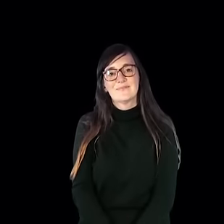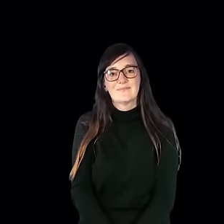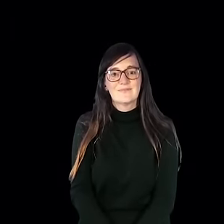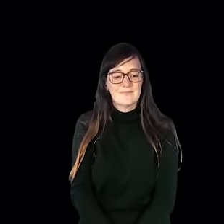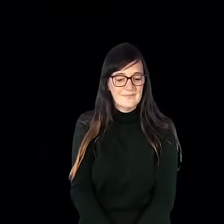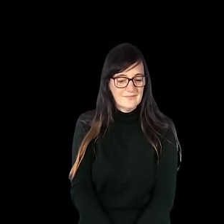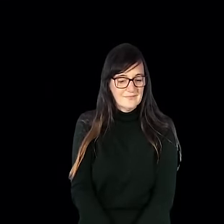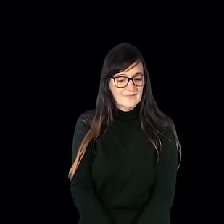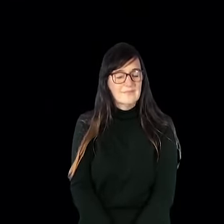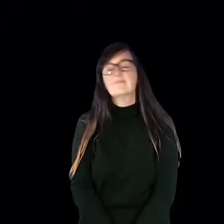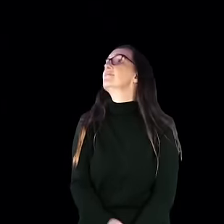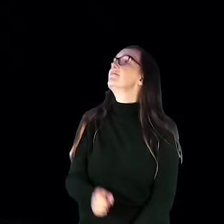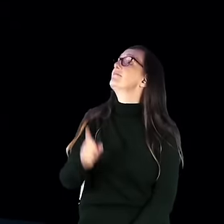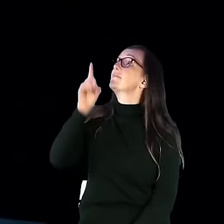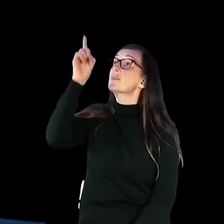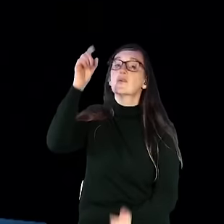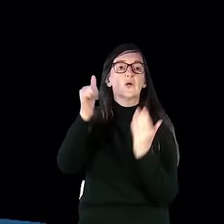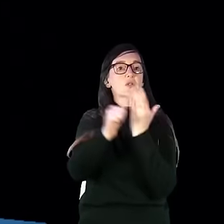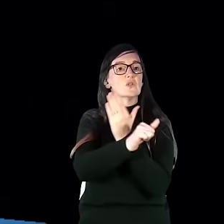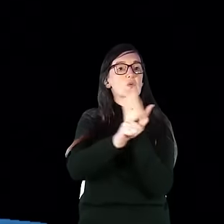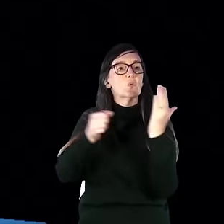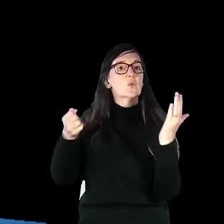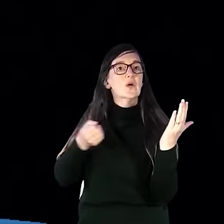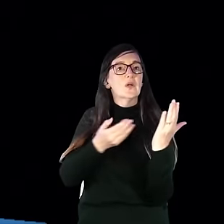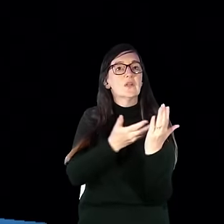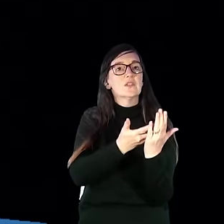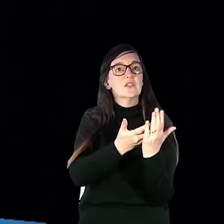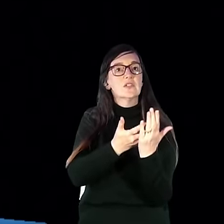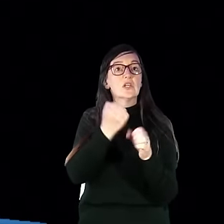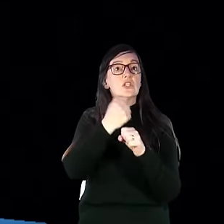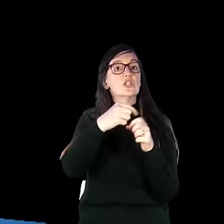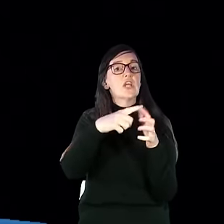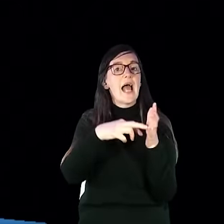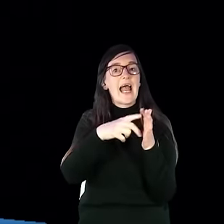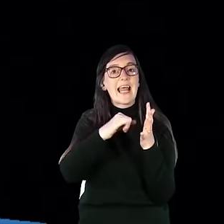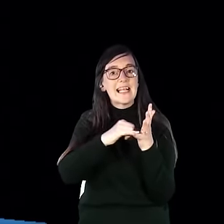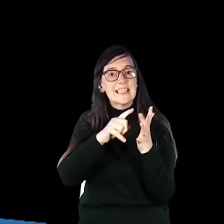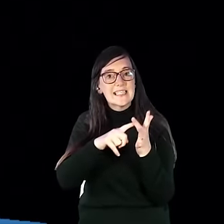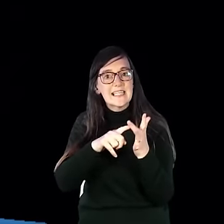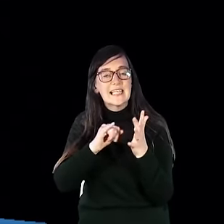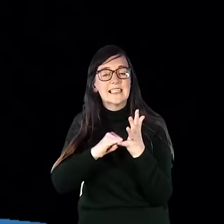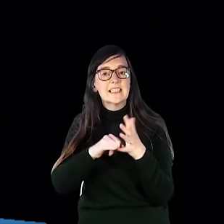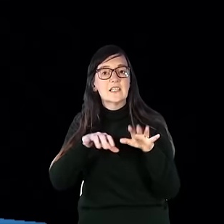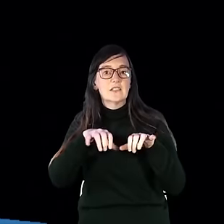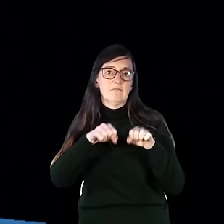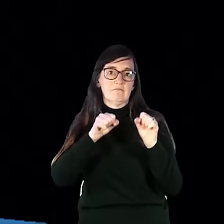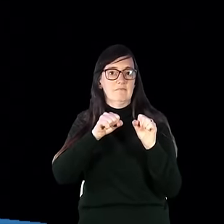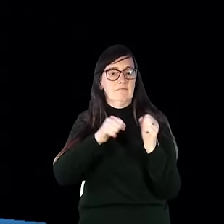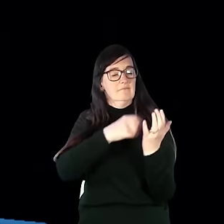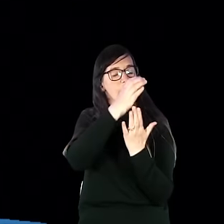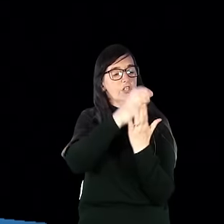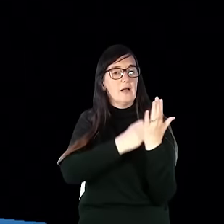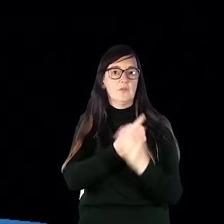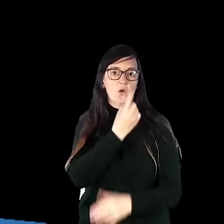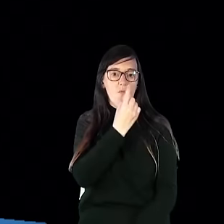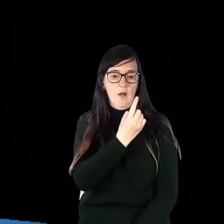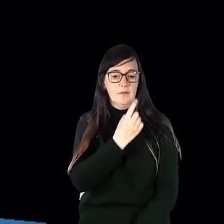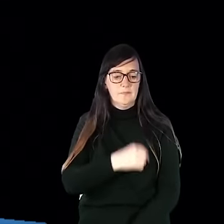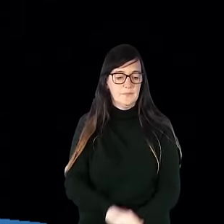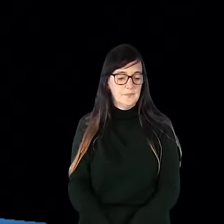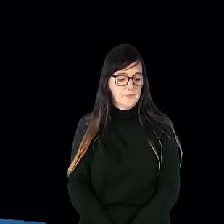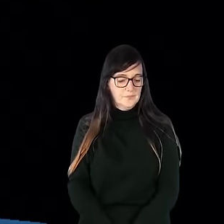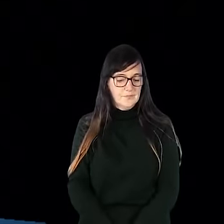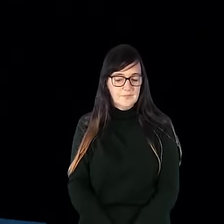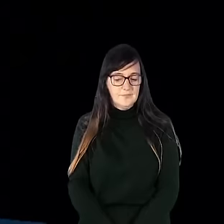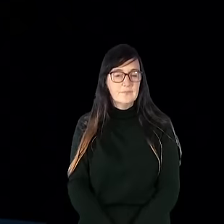God's word comes to us today from Genesis chapter 1, verses 24 to 31. Genesis chapter